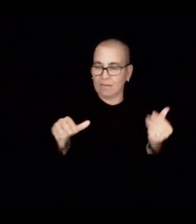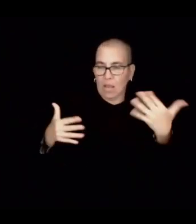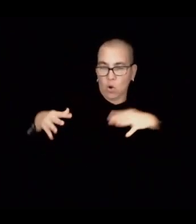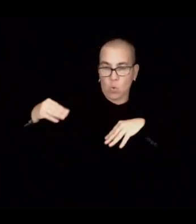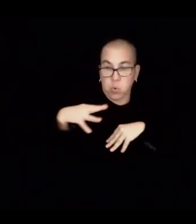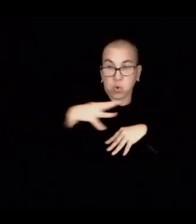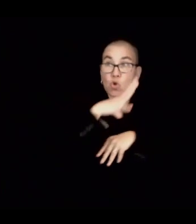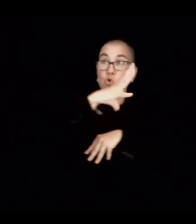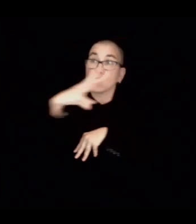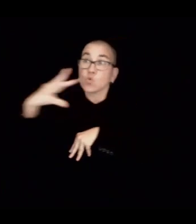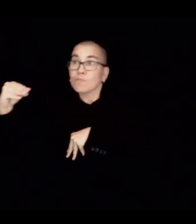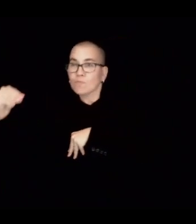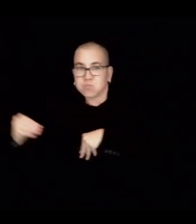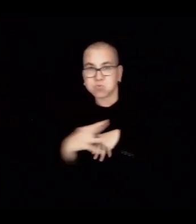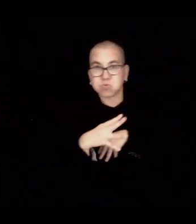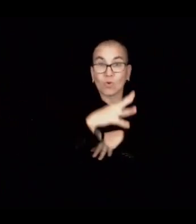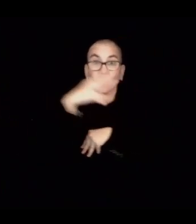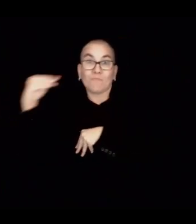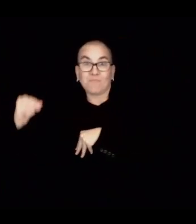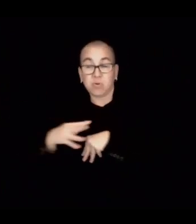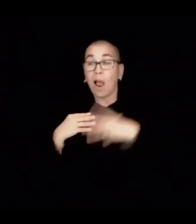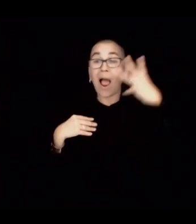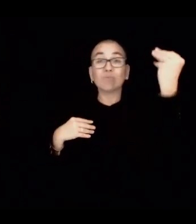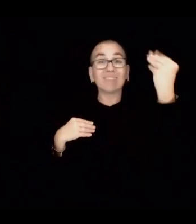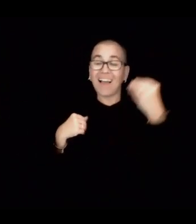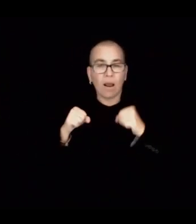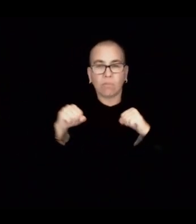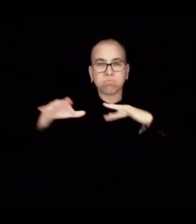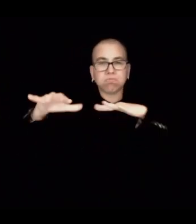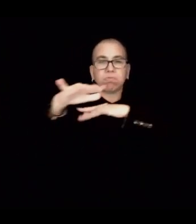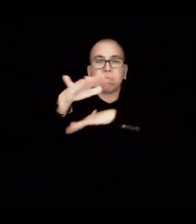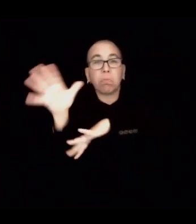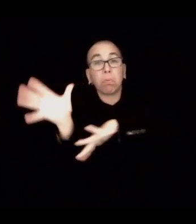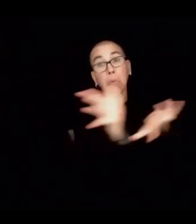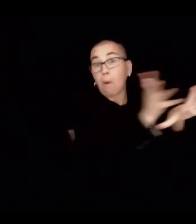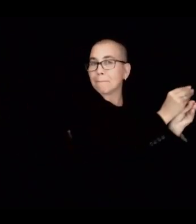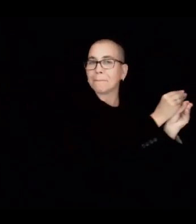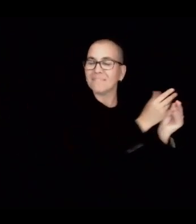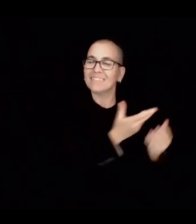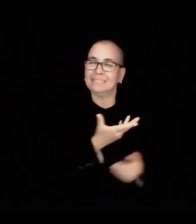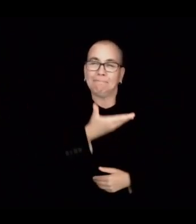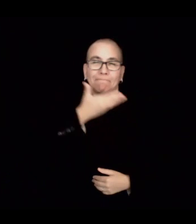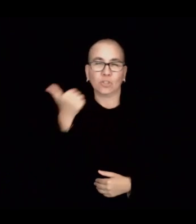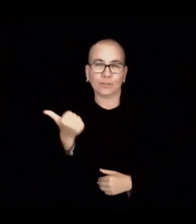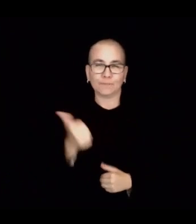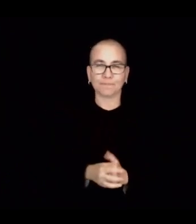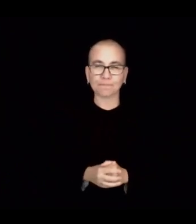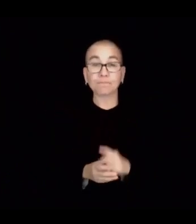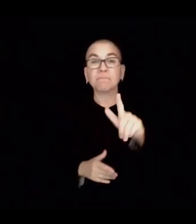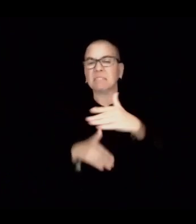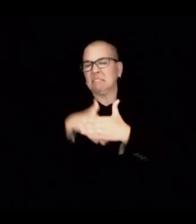Your next question is from the line of Kate Radatz from WCCO Television. Your line is now